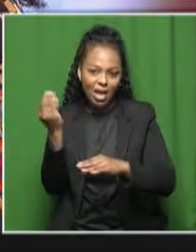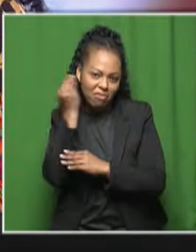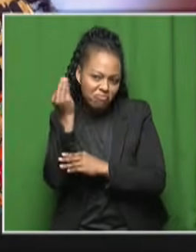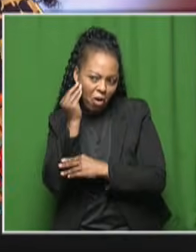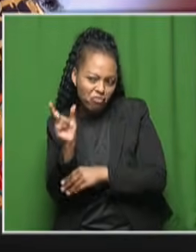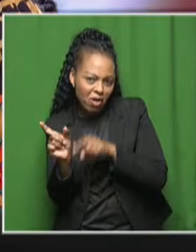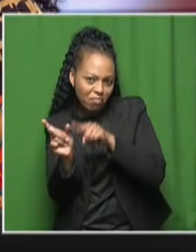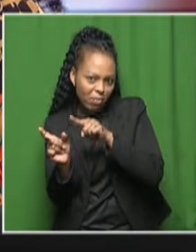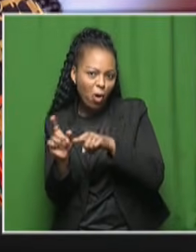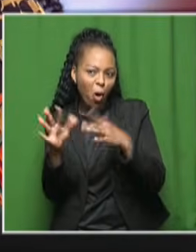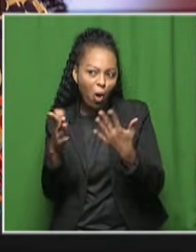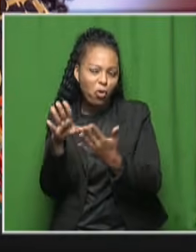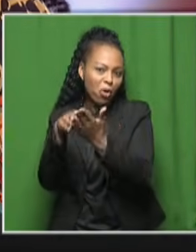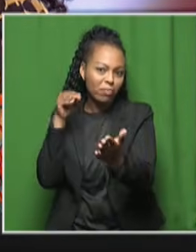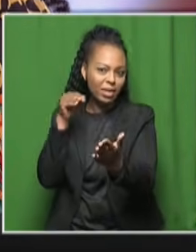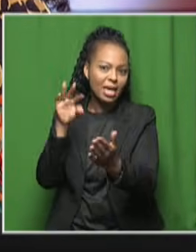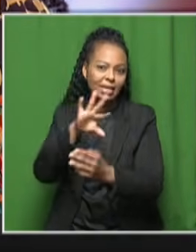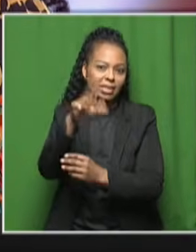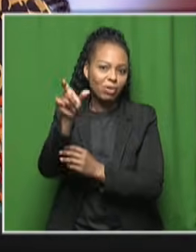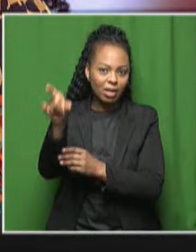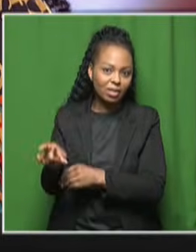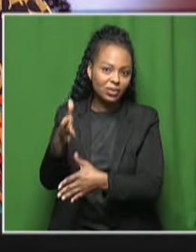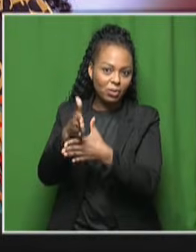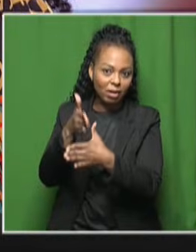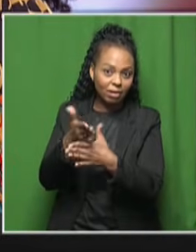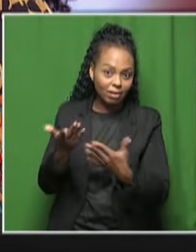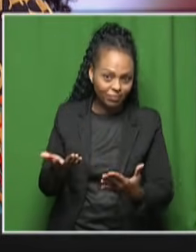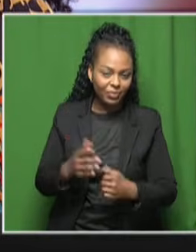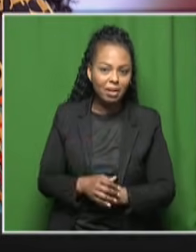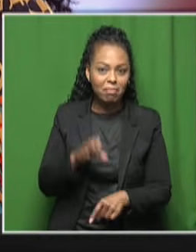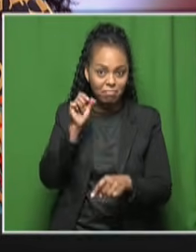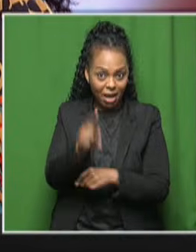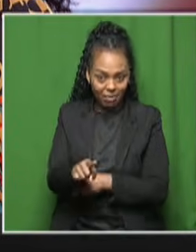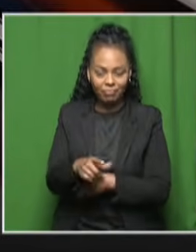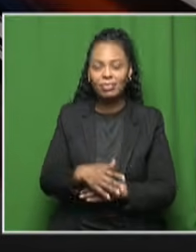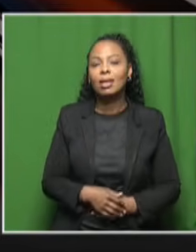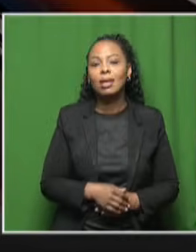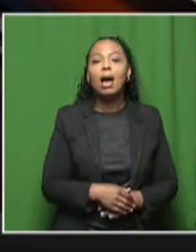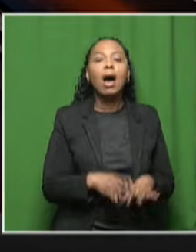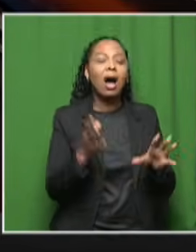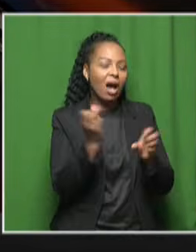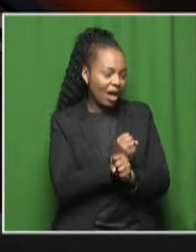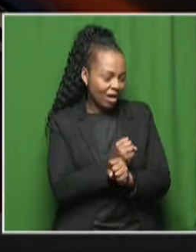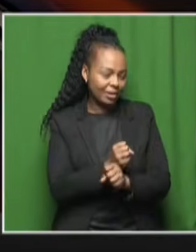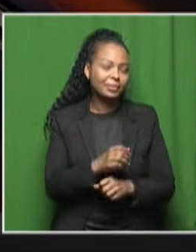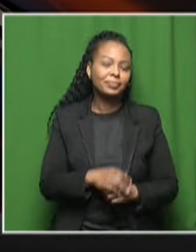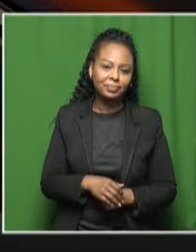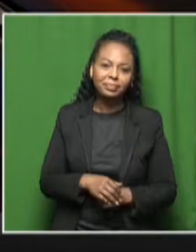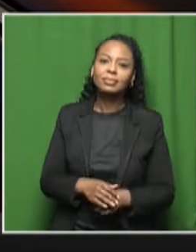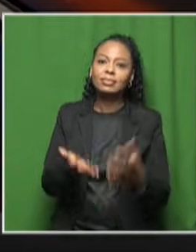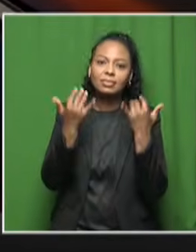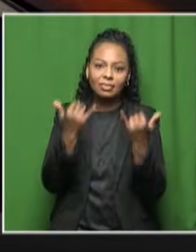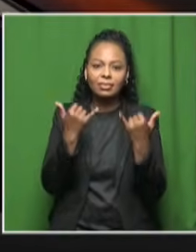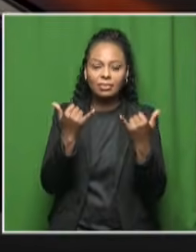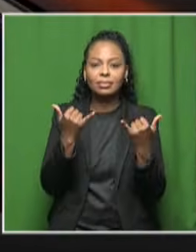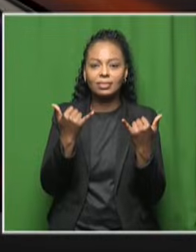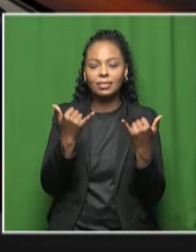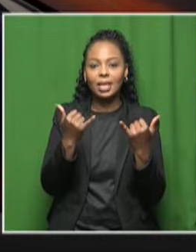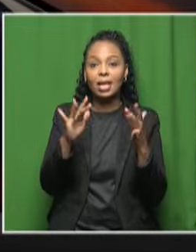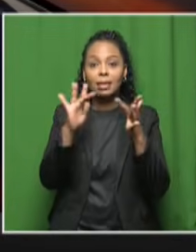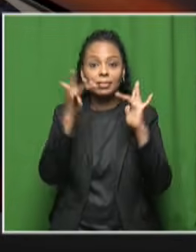copied somebody else's work. It's absolutely fascinating. It is. Where we find ourselves right now. But Pauline, in terms of